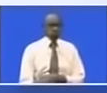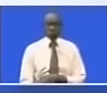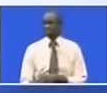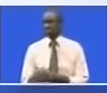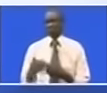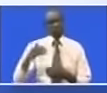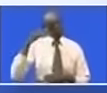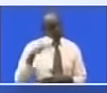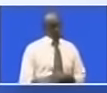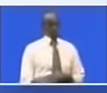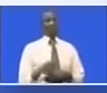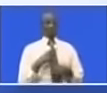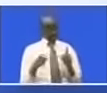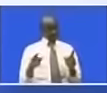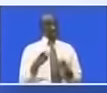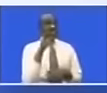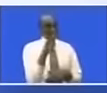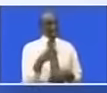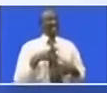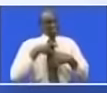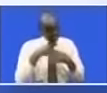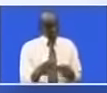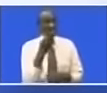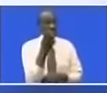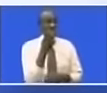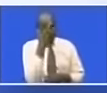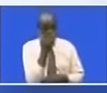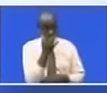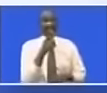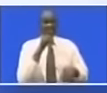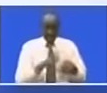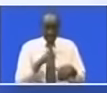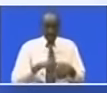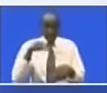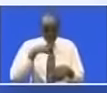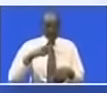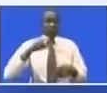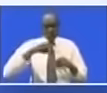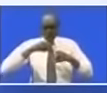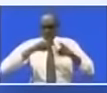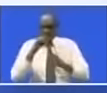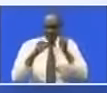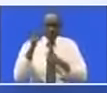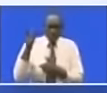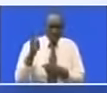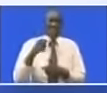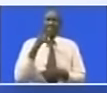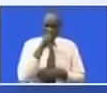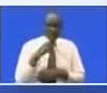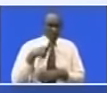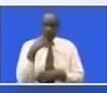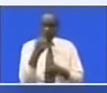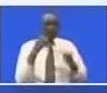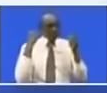years. But it will be very interesting to see, because even when we did our own poll in Tanzania, it showed that